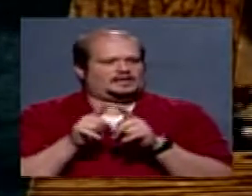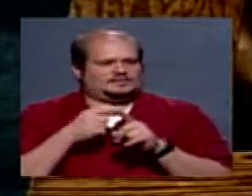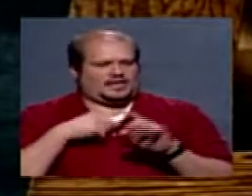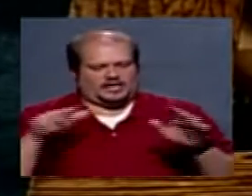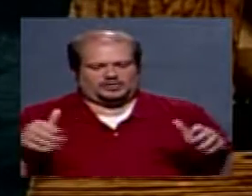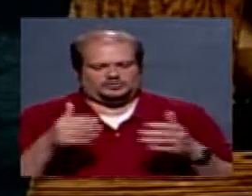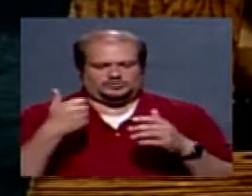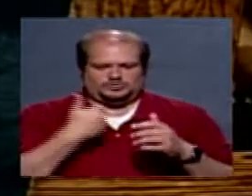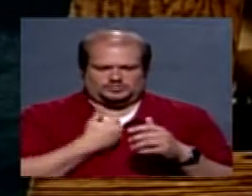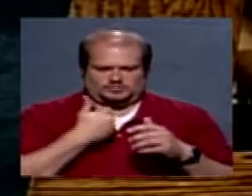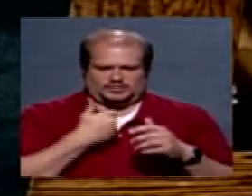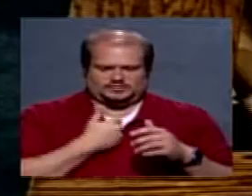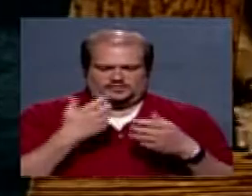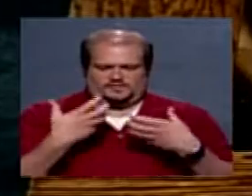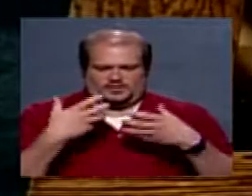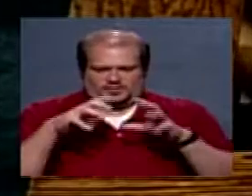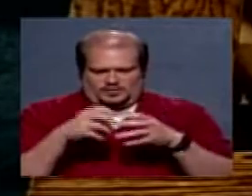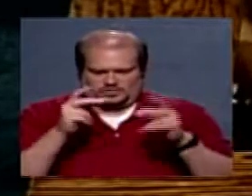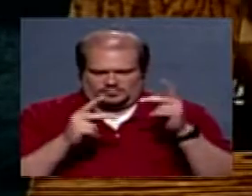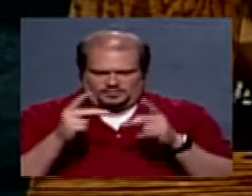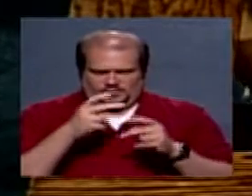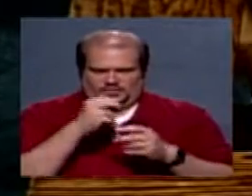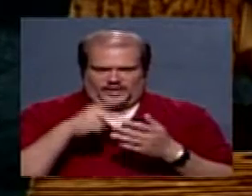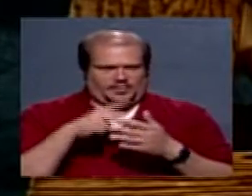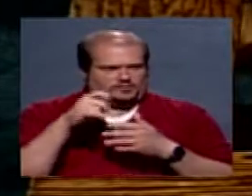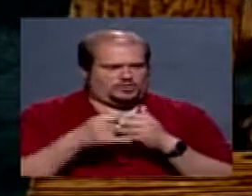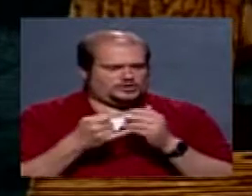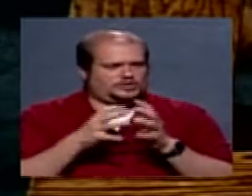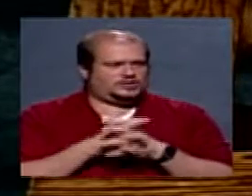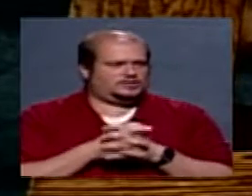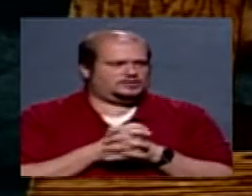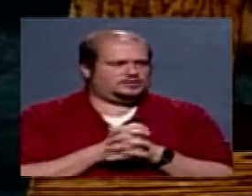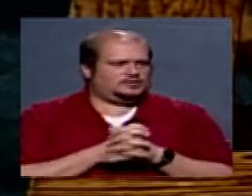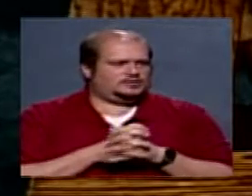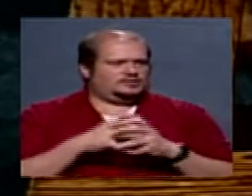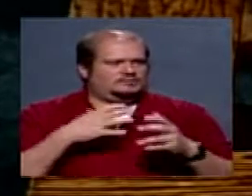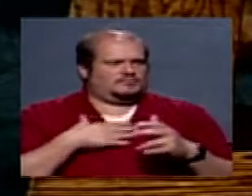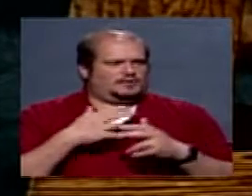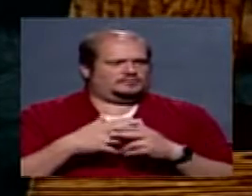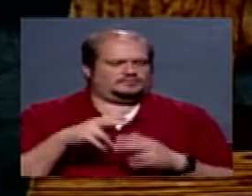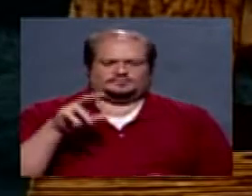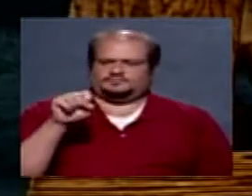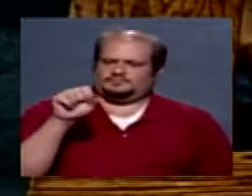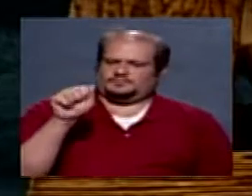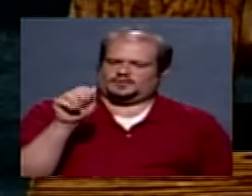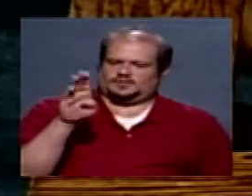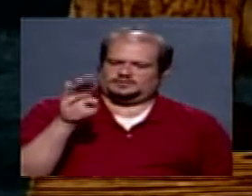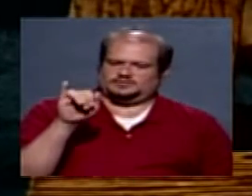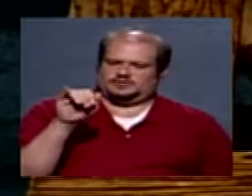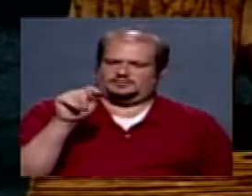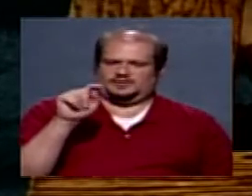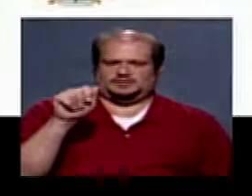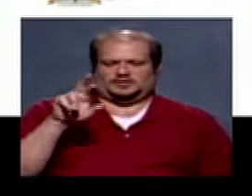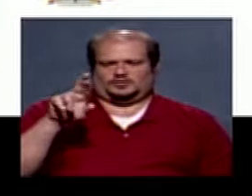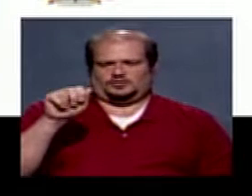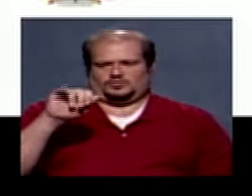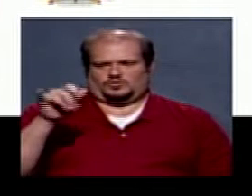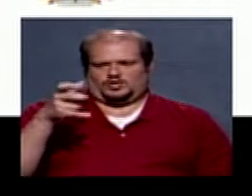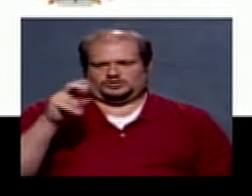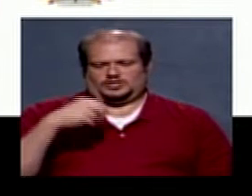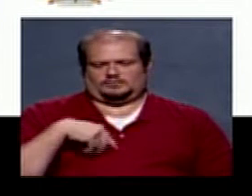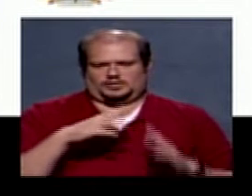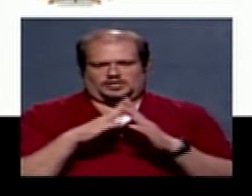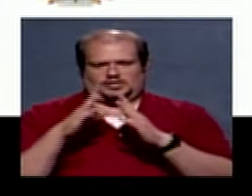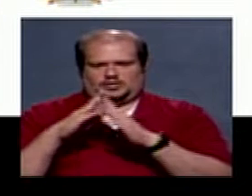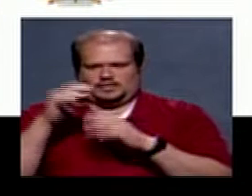introduce myself, the organization, the people, and the project. My name is Sabita Rajan. I'm a committee member of